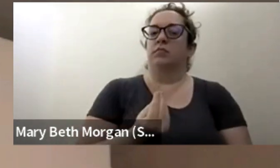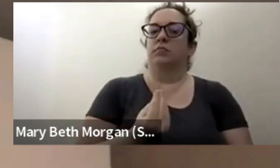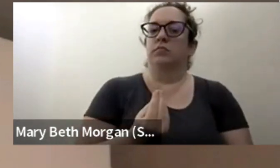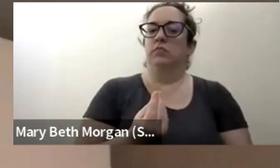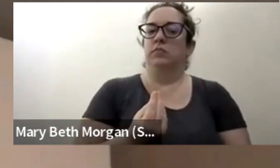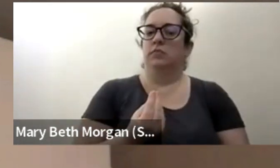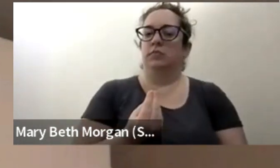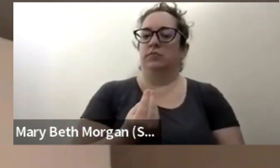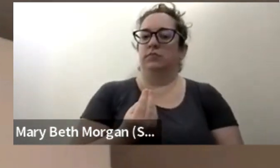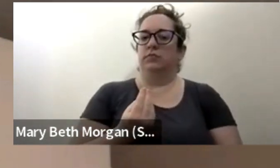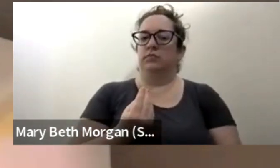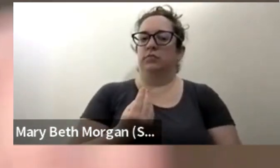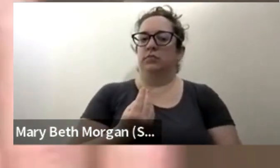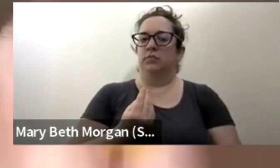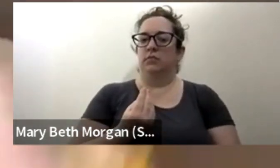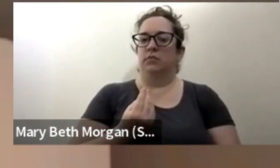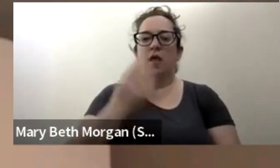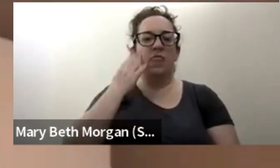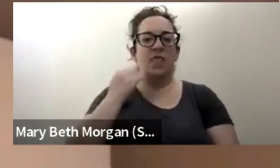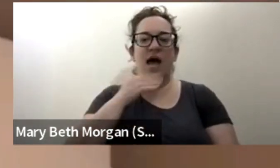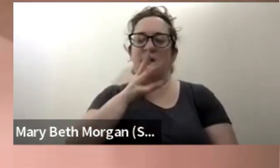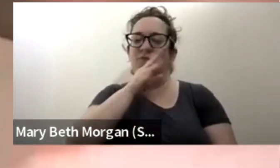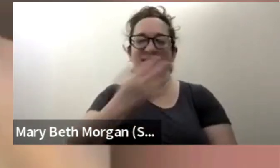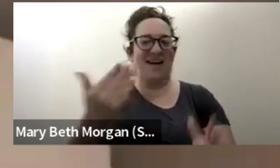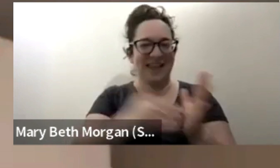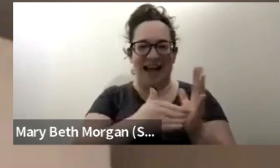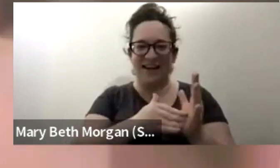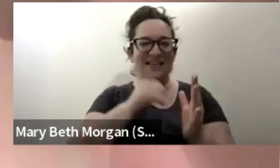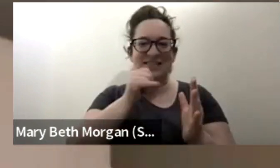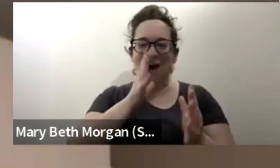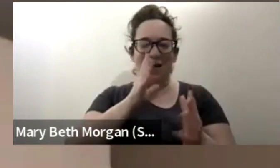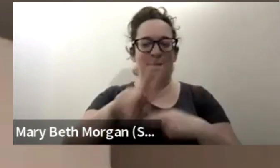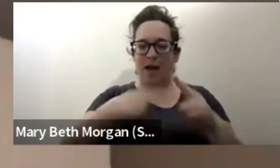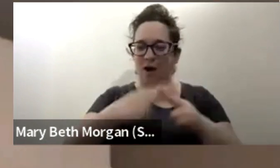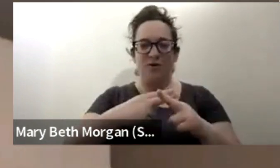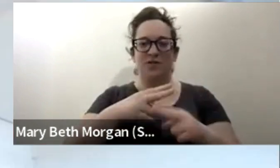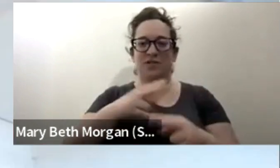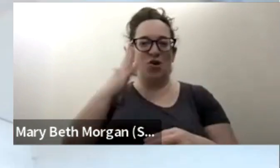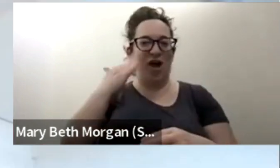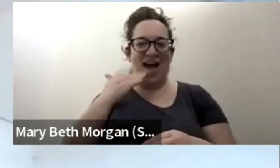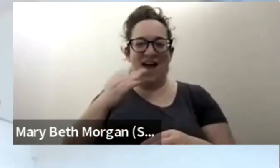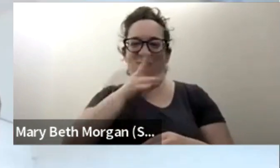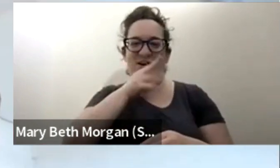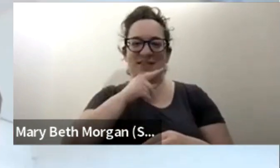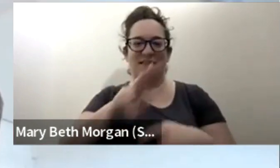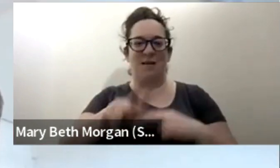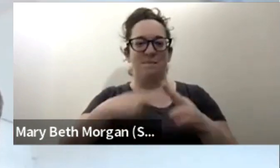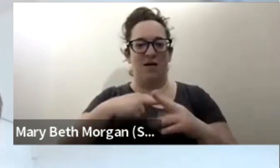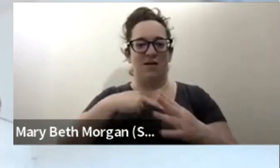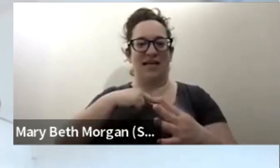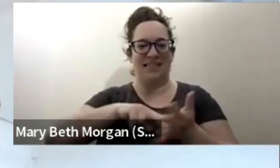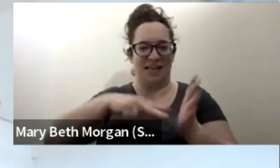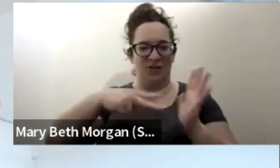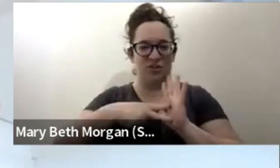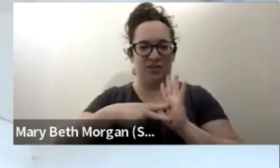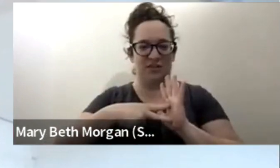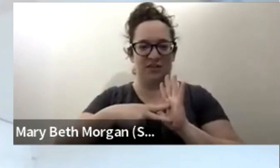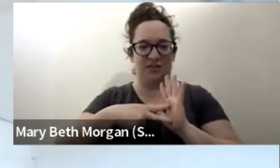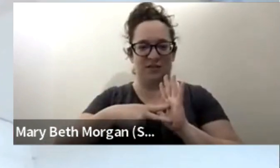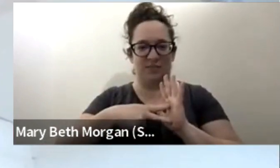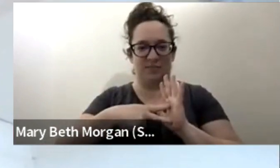voice, or head voice, but that's something else that can come later. I think it's about intention.